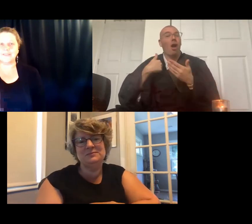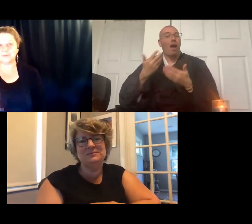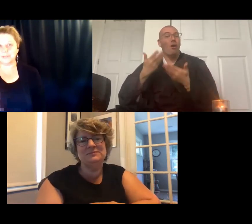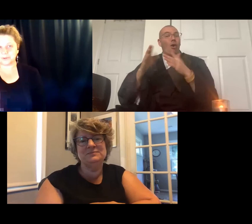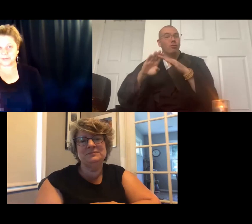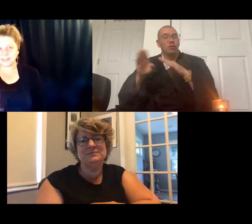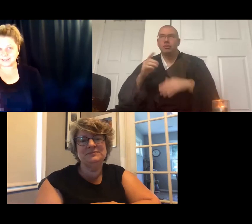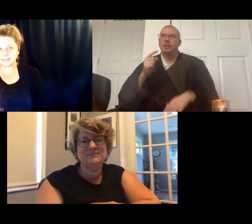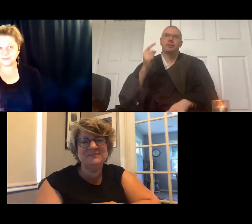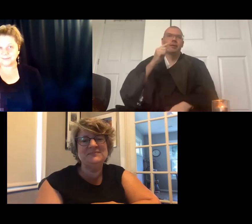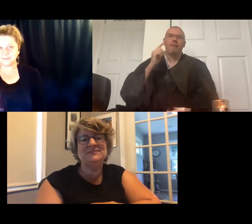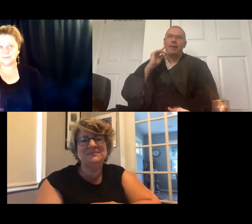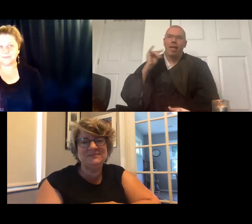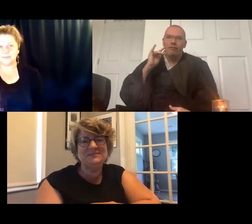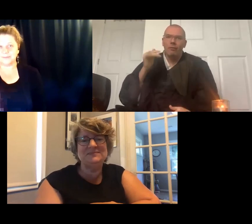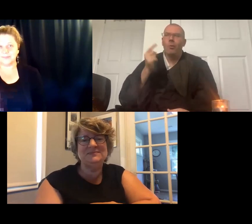I offer retreats.